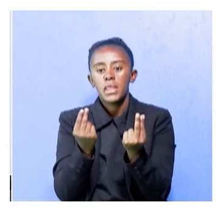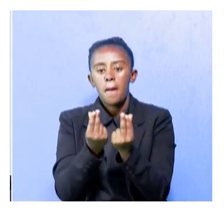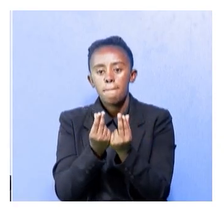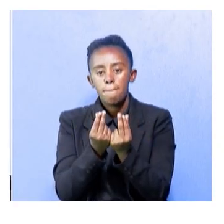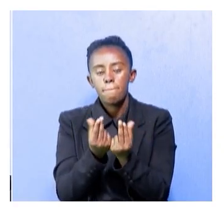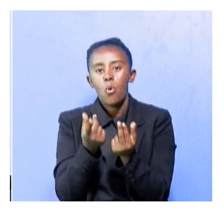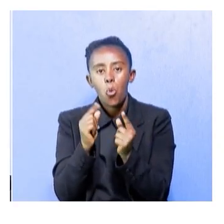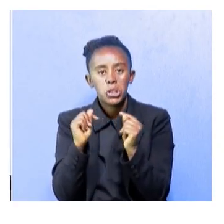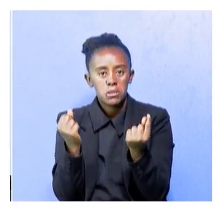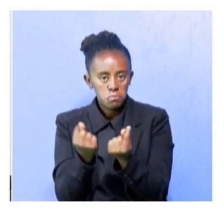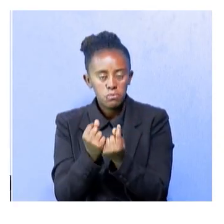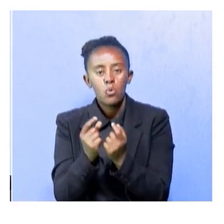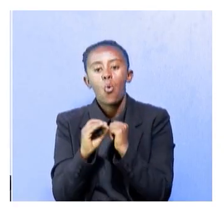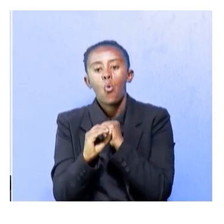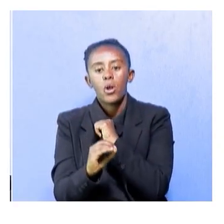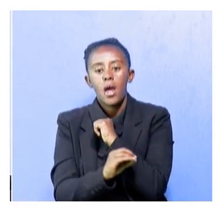organized